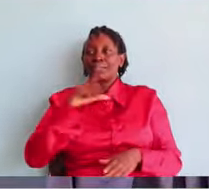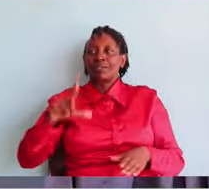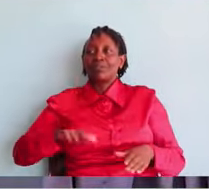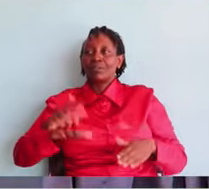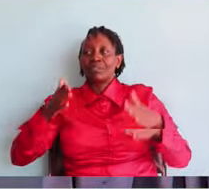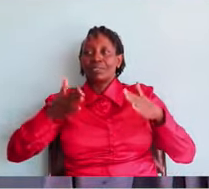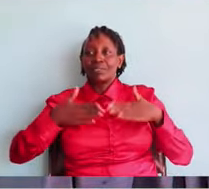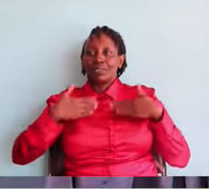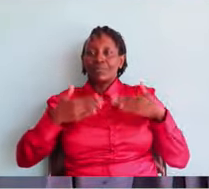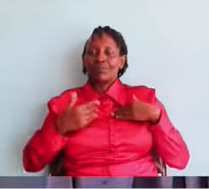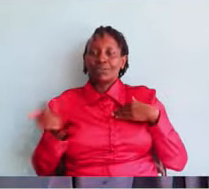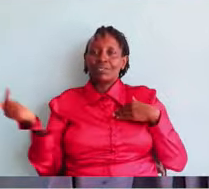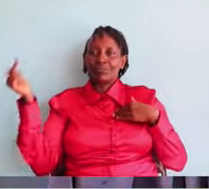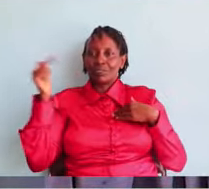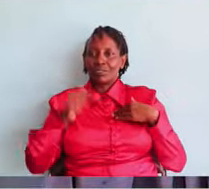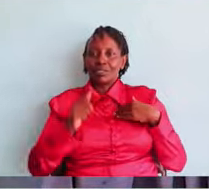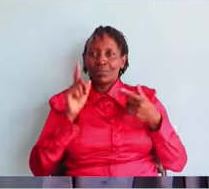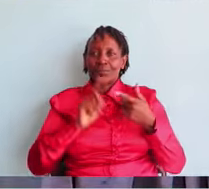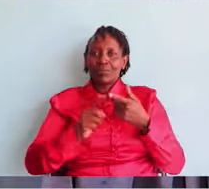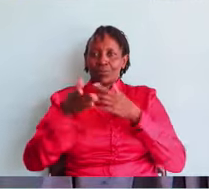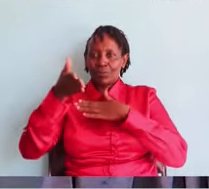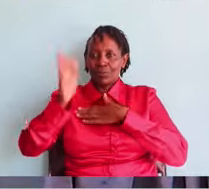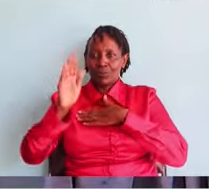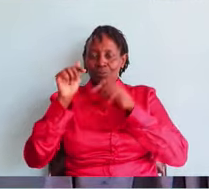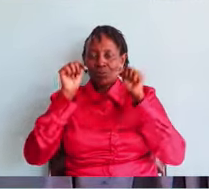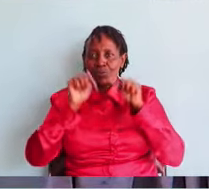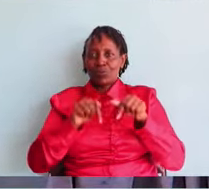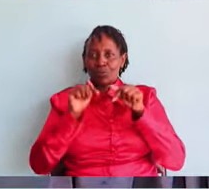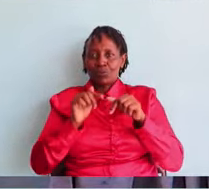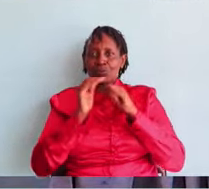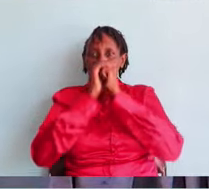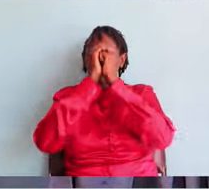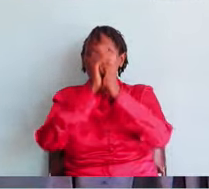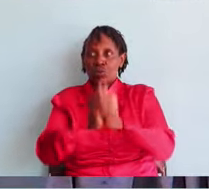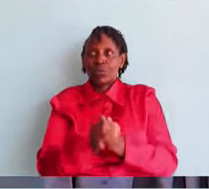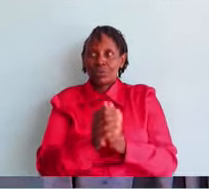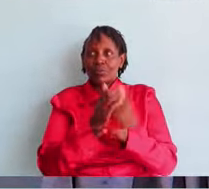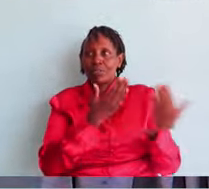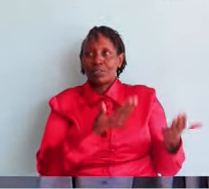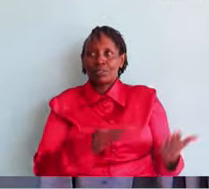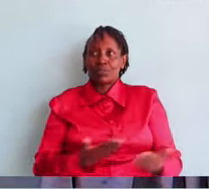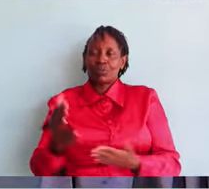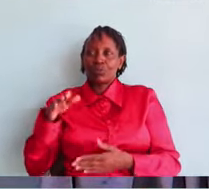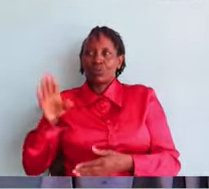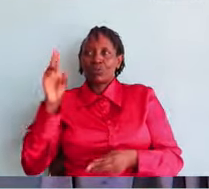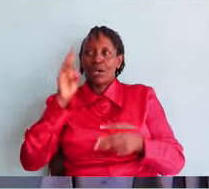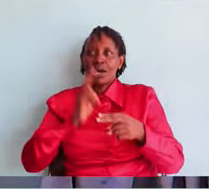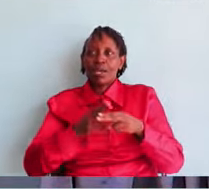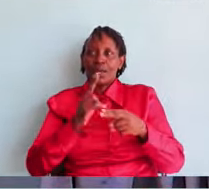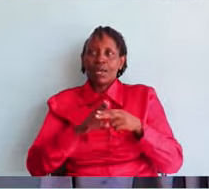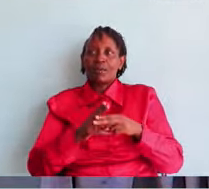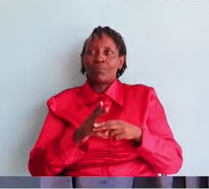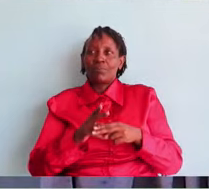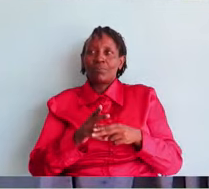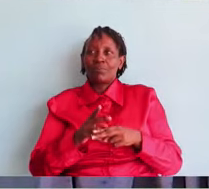grateful as we come to you today to worship you and exalt your name. And we are